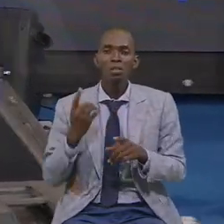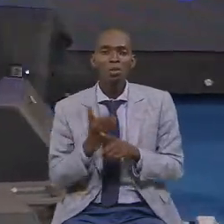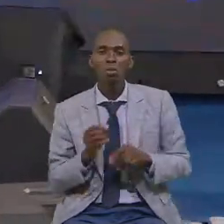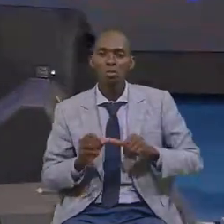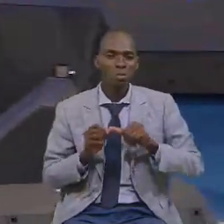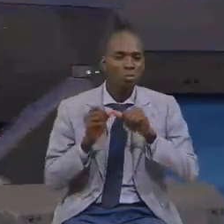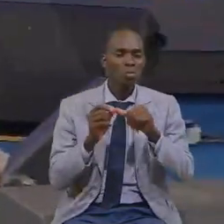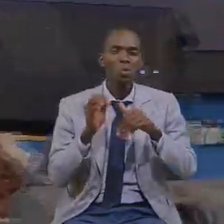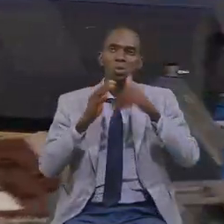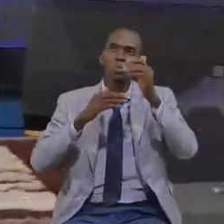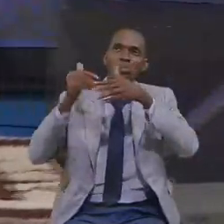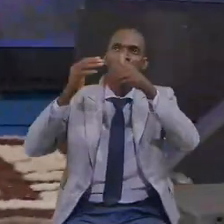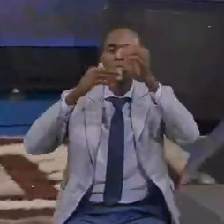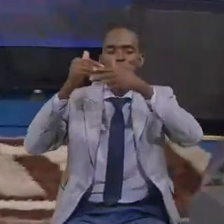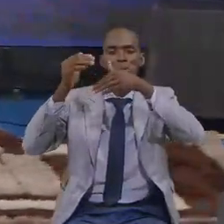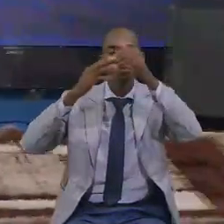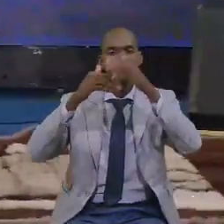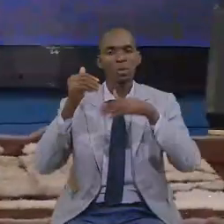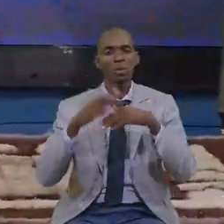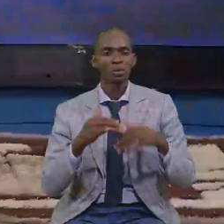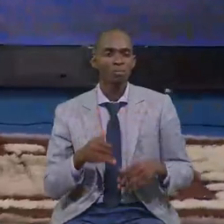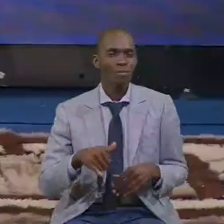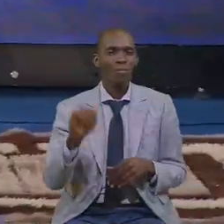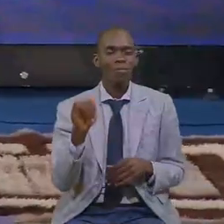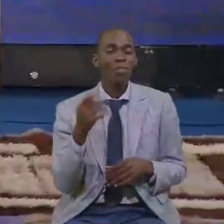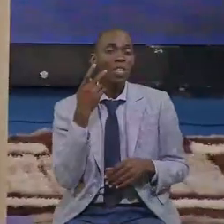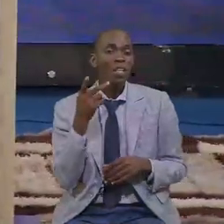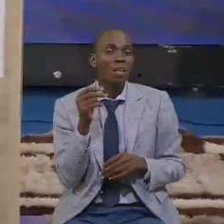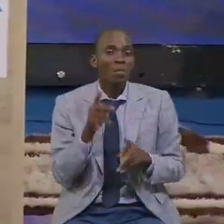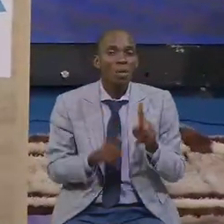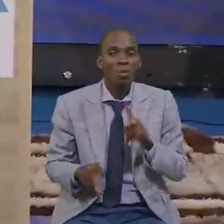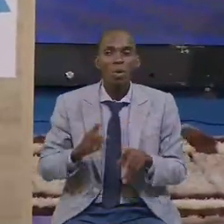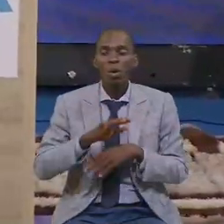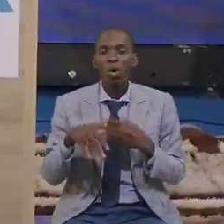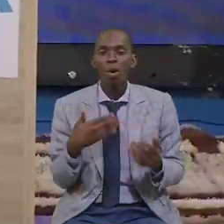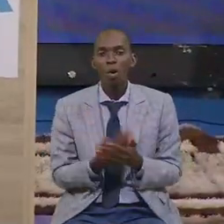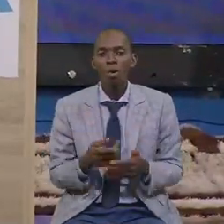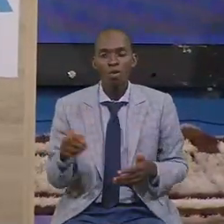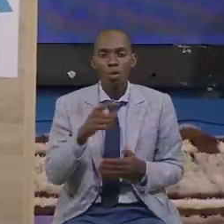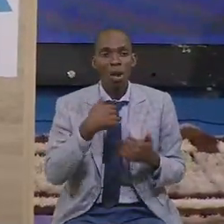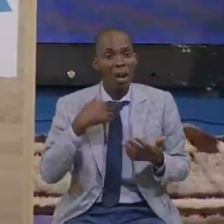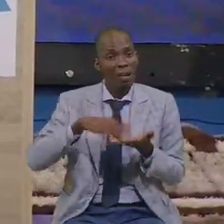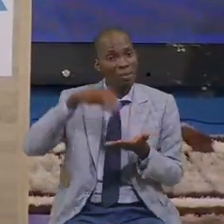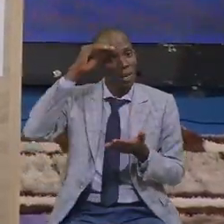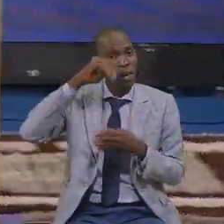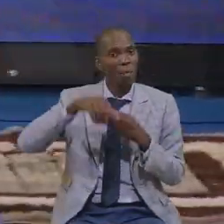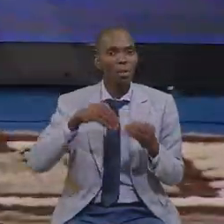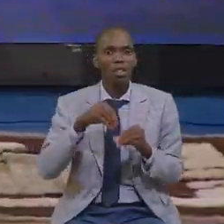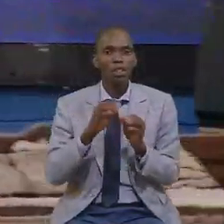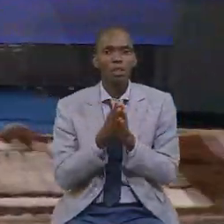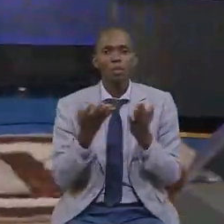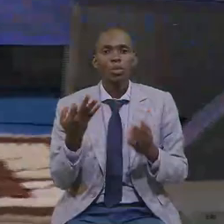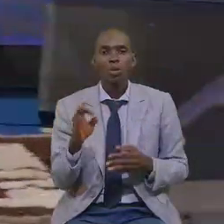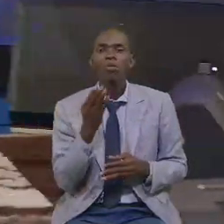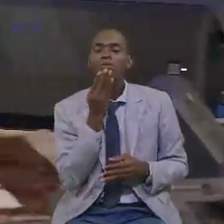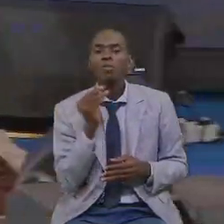his foolish act, he kept on building. You see the people that we've learned about in Hebrews chapter 11, they were